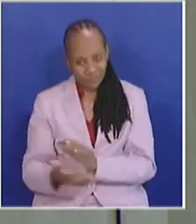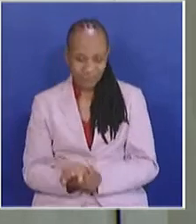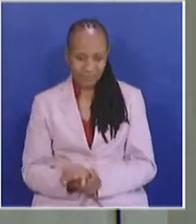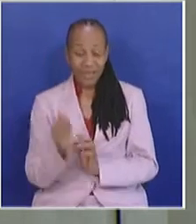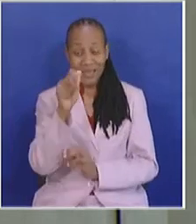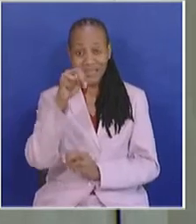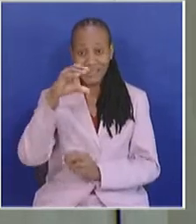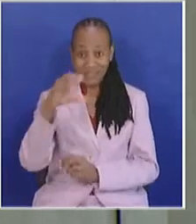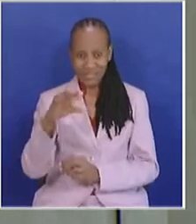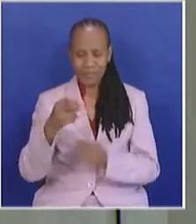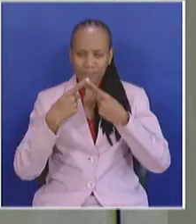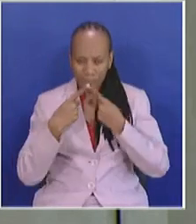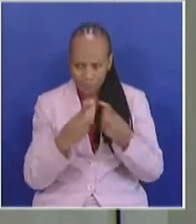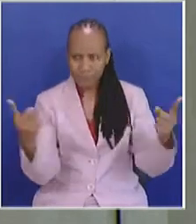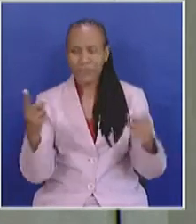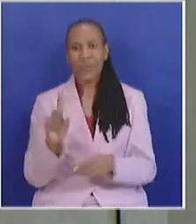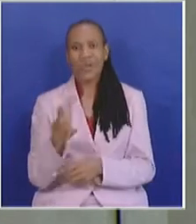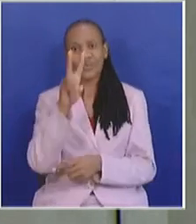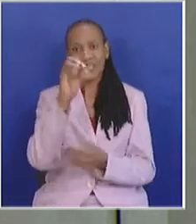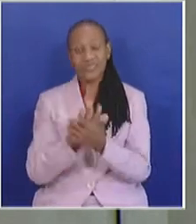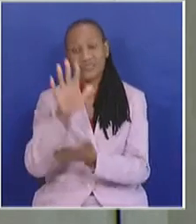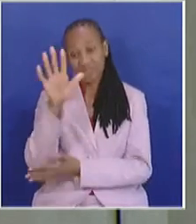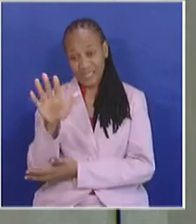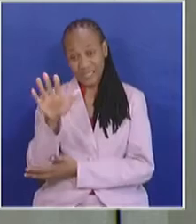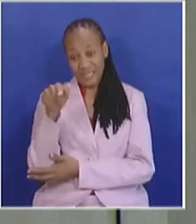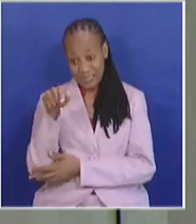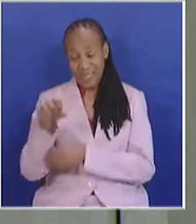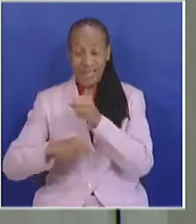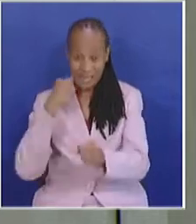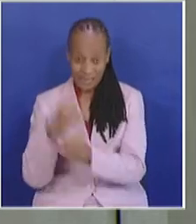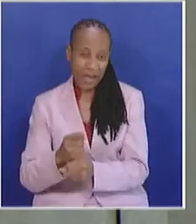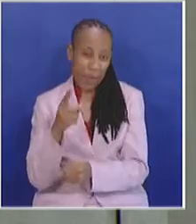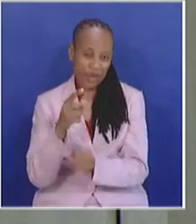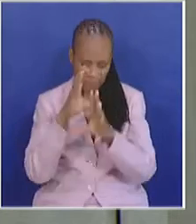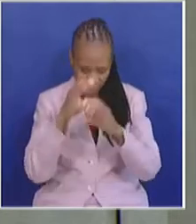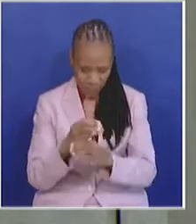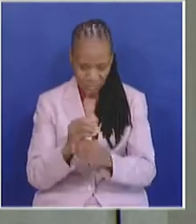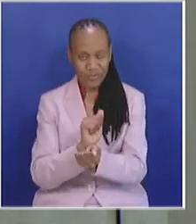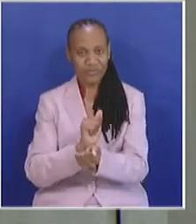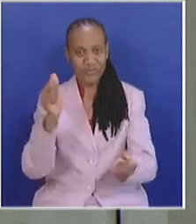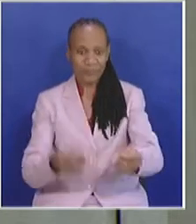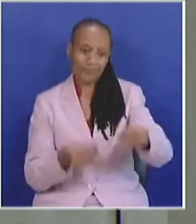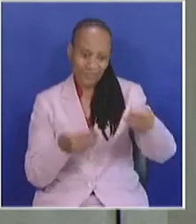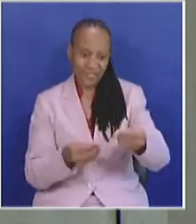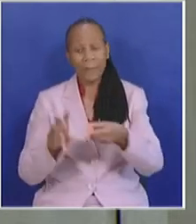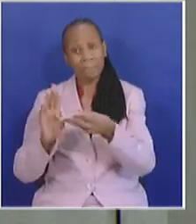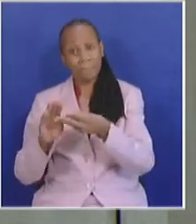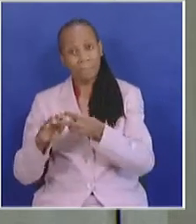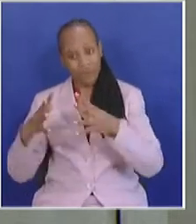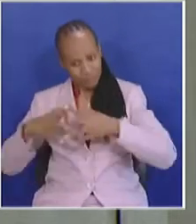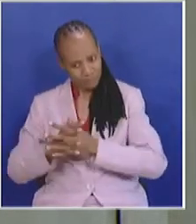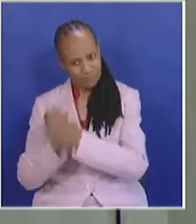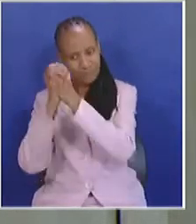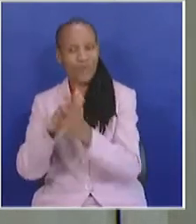National Congress declared 2015 the year of the Freedom Charter and unity in action to advance